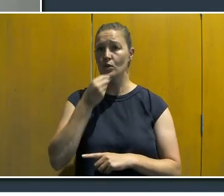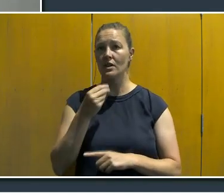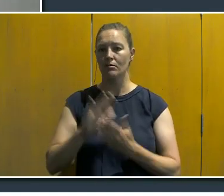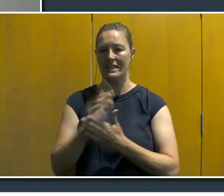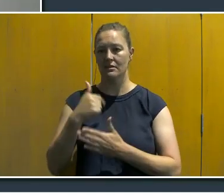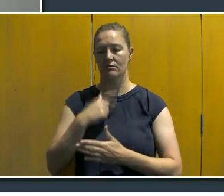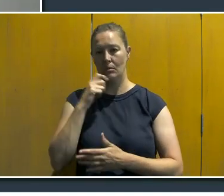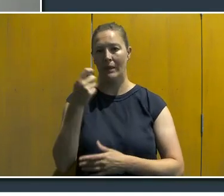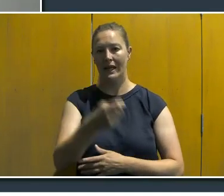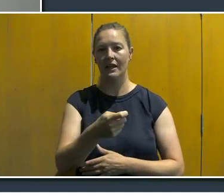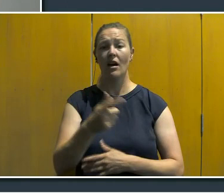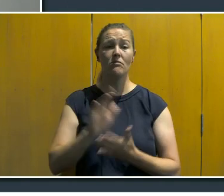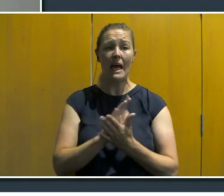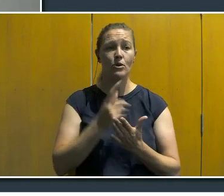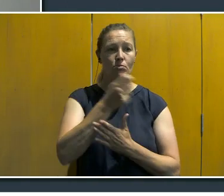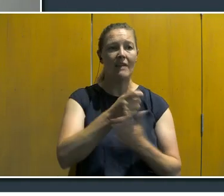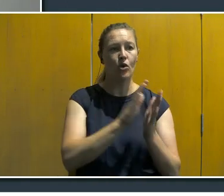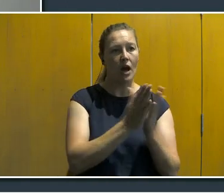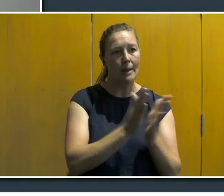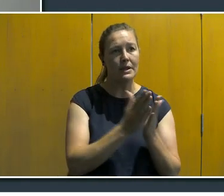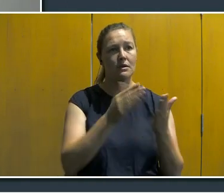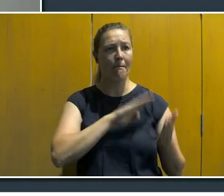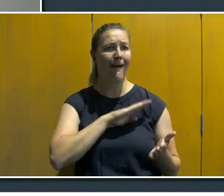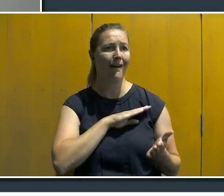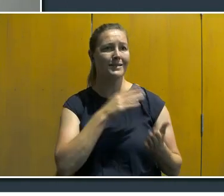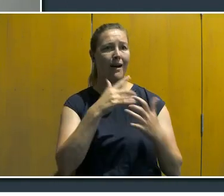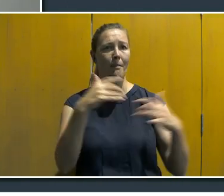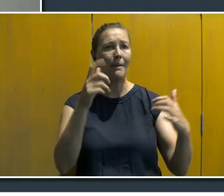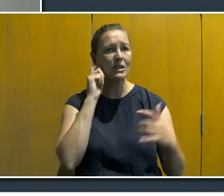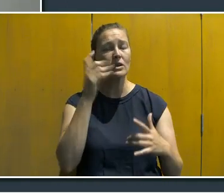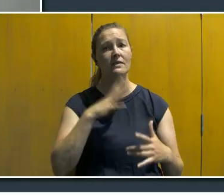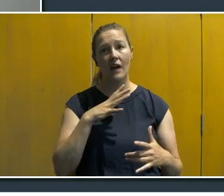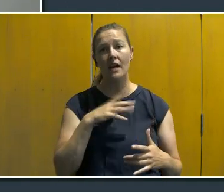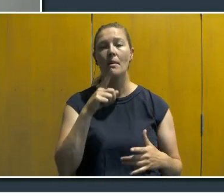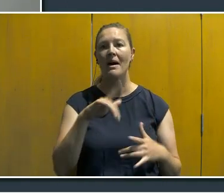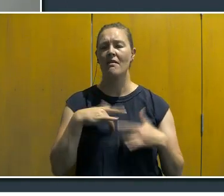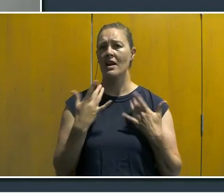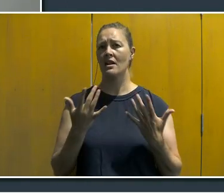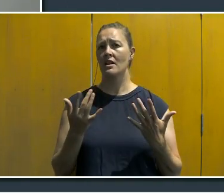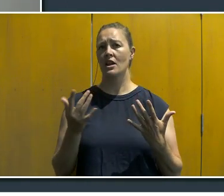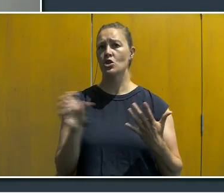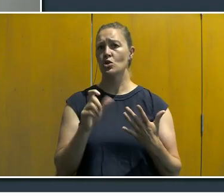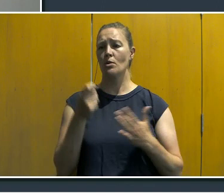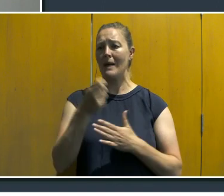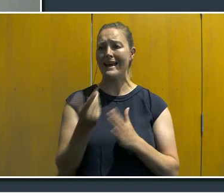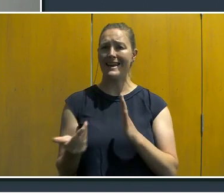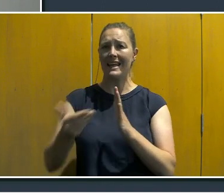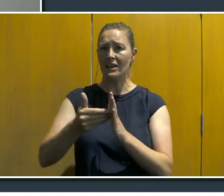things like that, public toilets, that's fine, but I don't think I should pay any